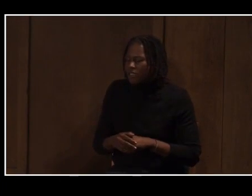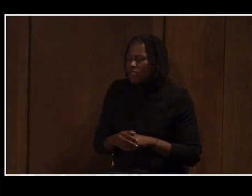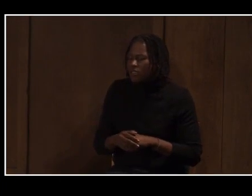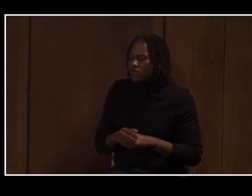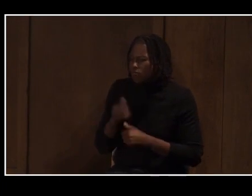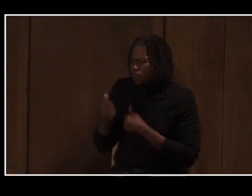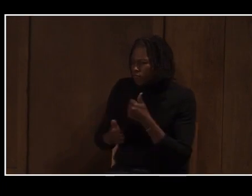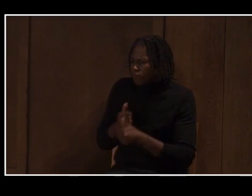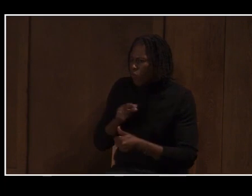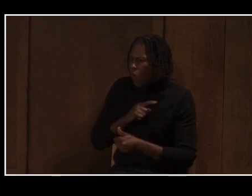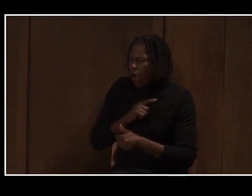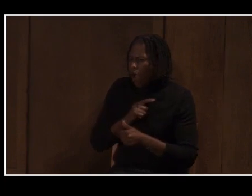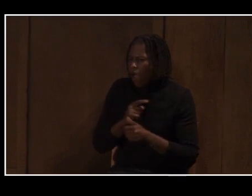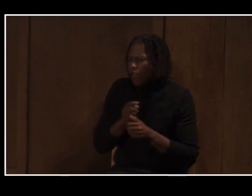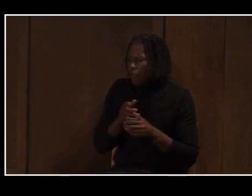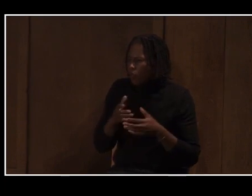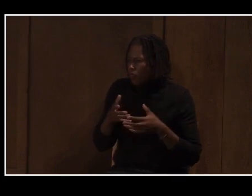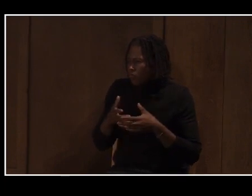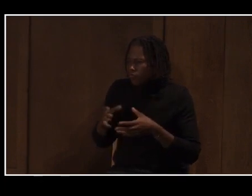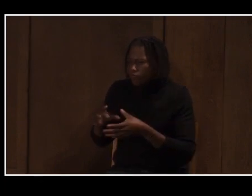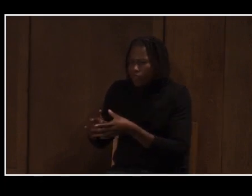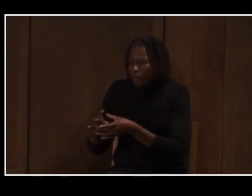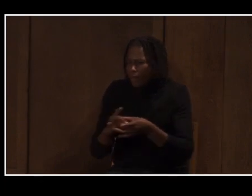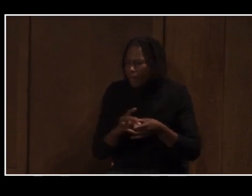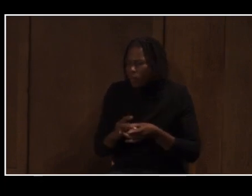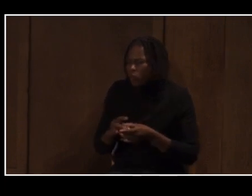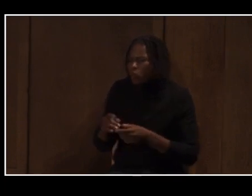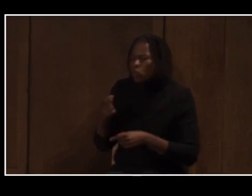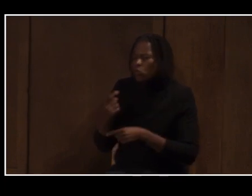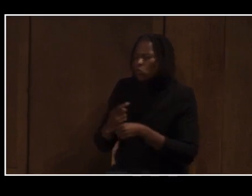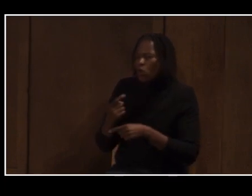You talk about hijacking galleries as spaces to grieve.